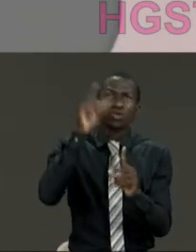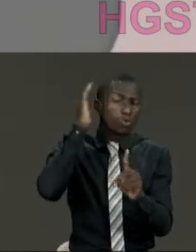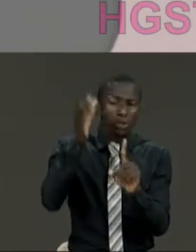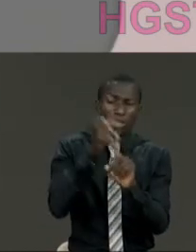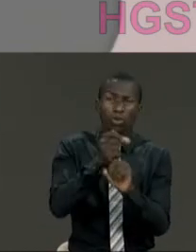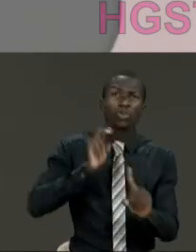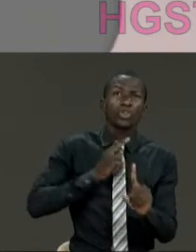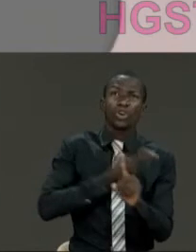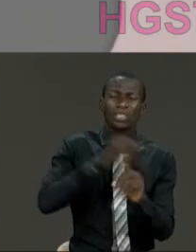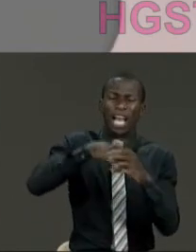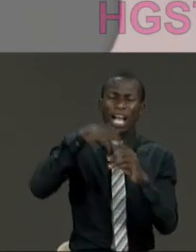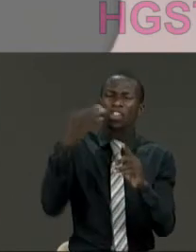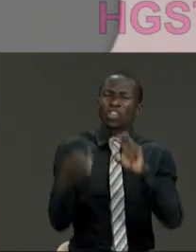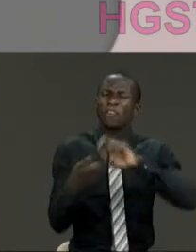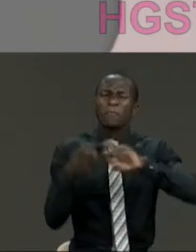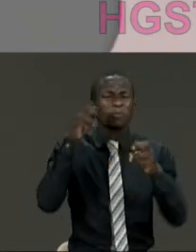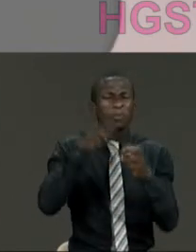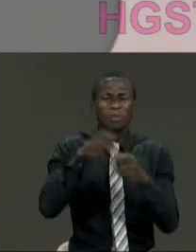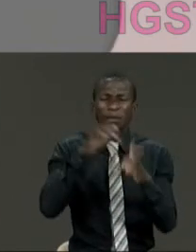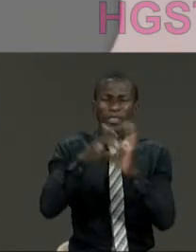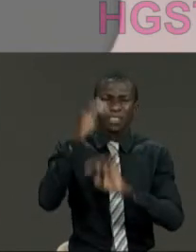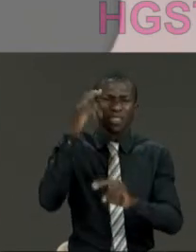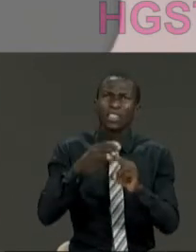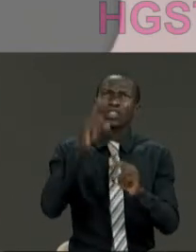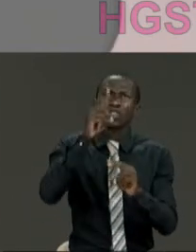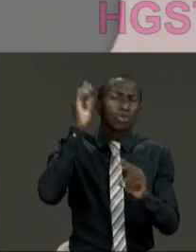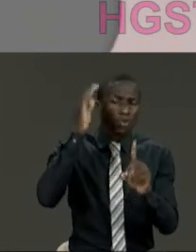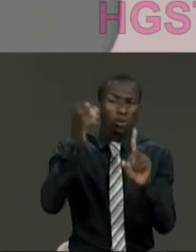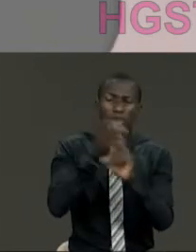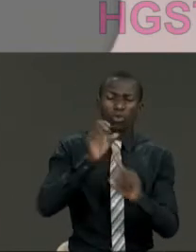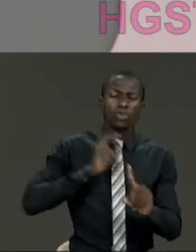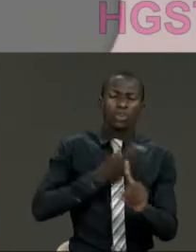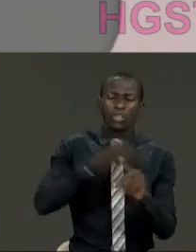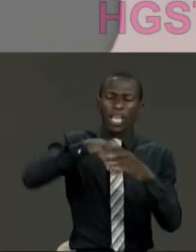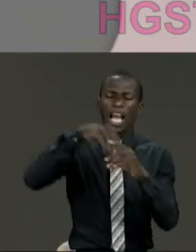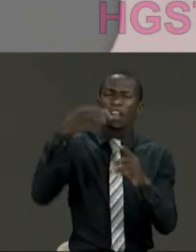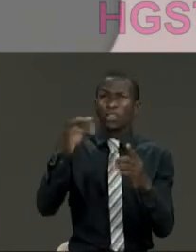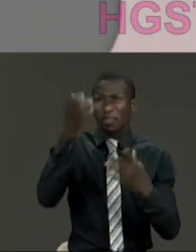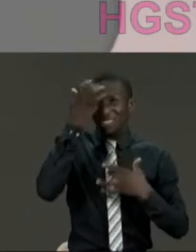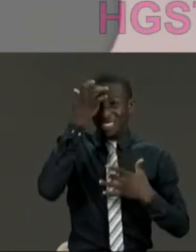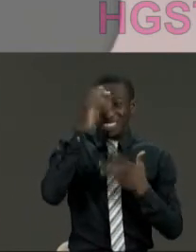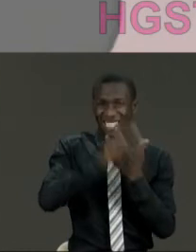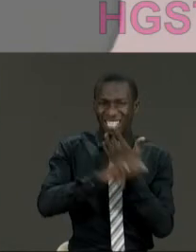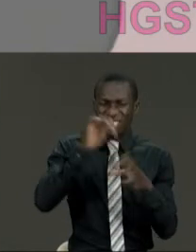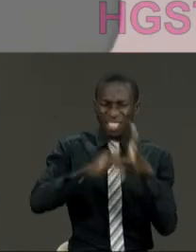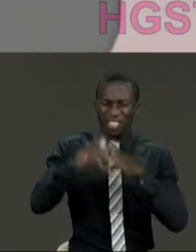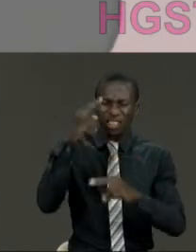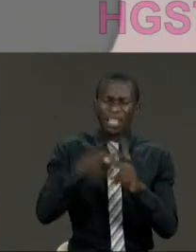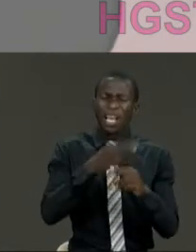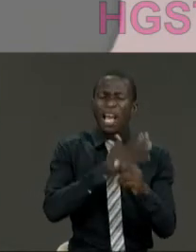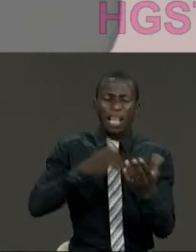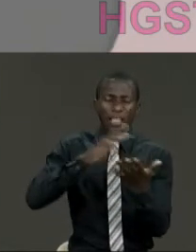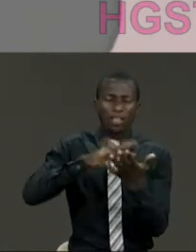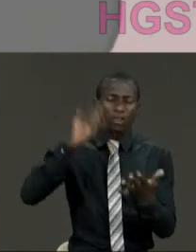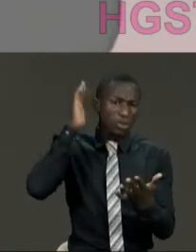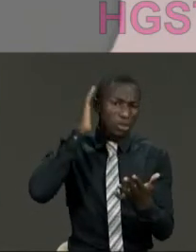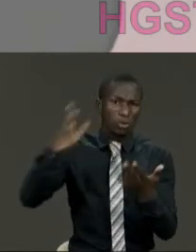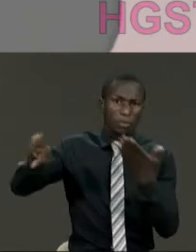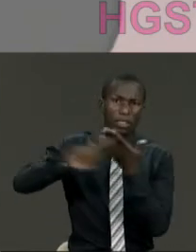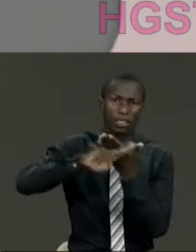the name of Jesus. You will hold us out of sickness in the name of Jesus. And the glory shall be returned to you alone